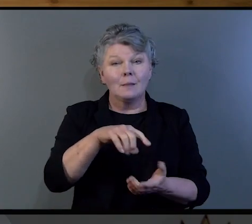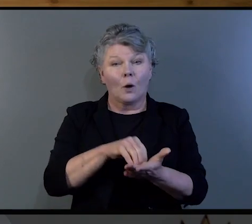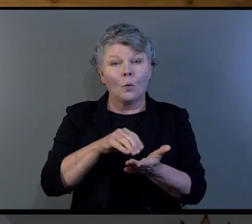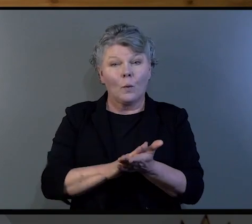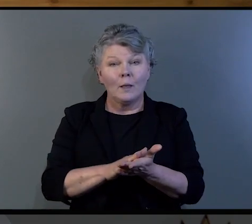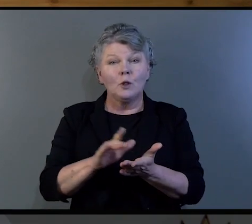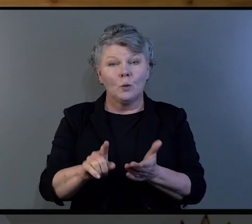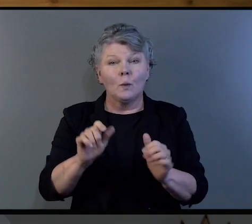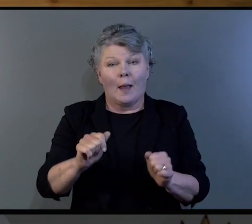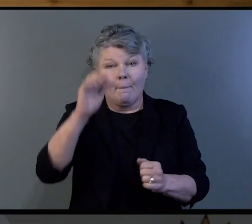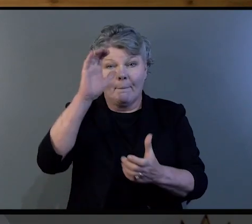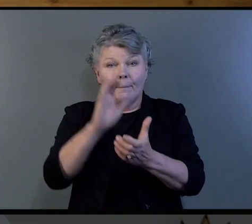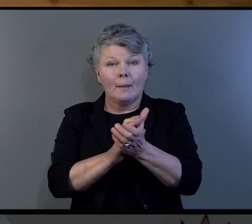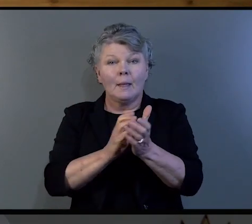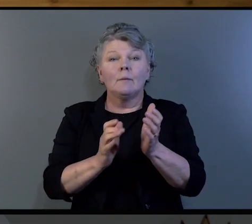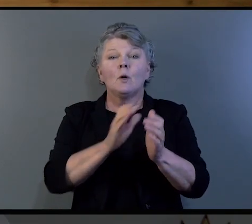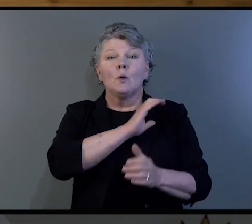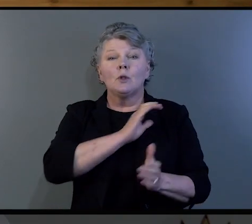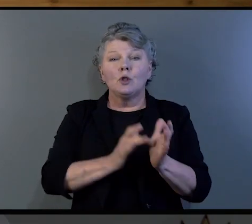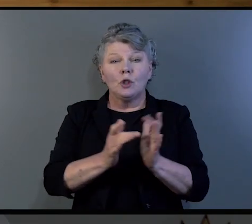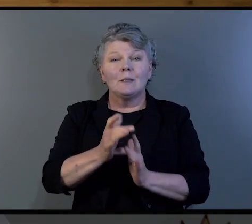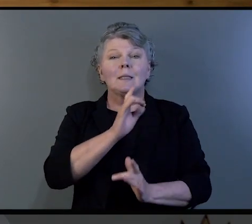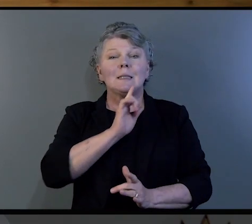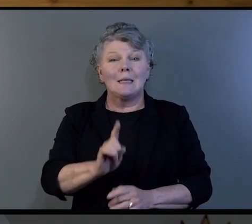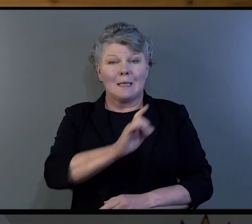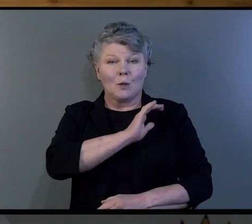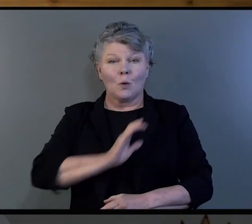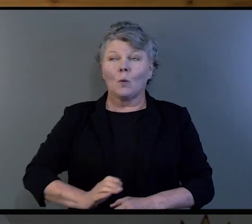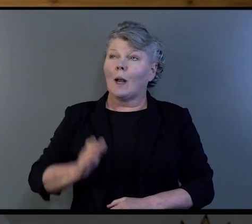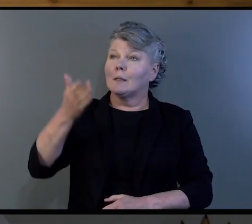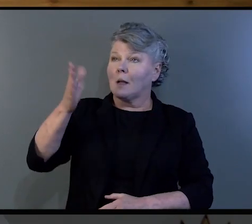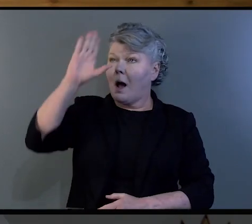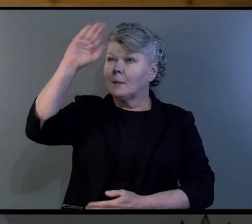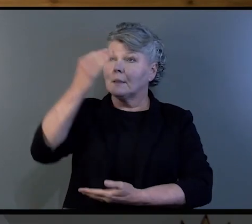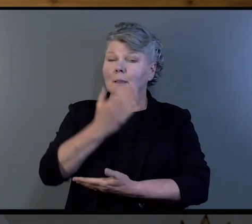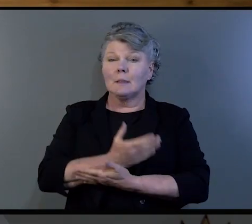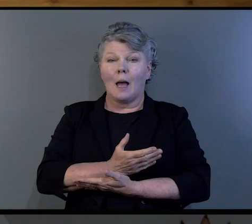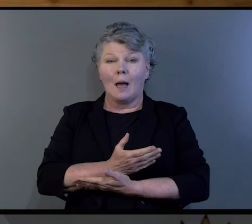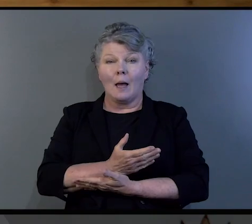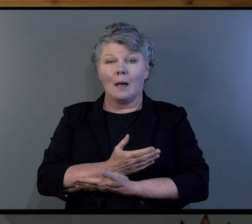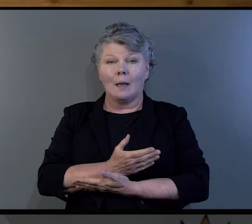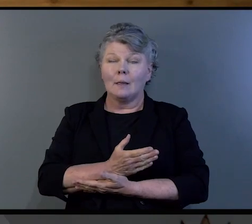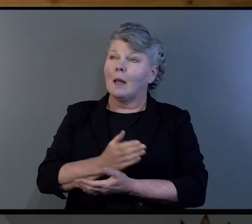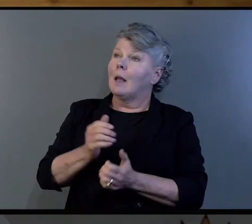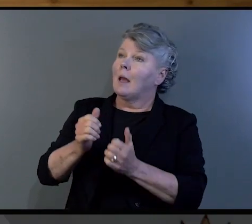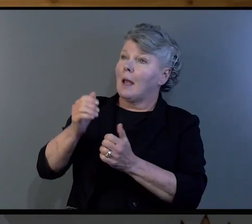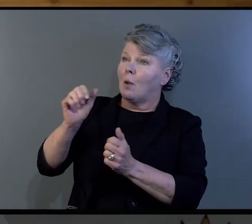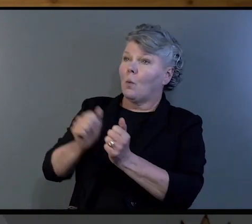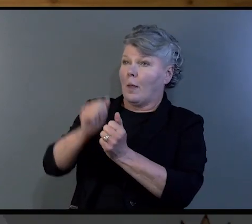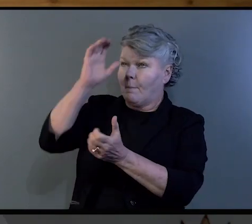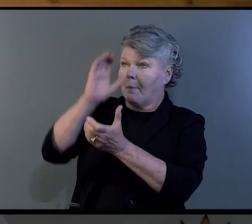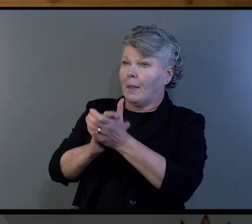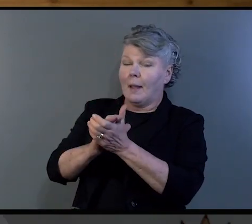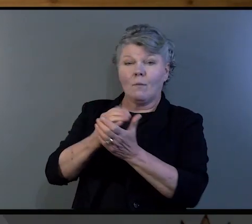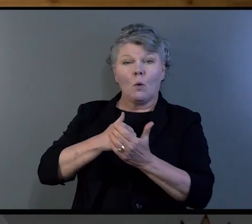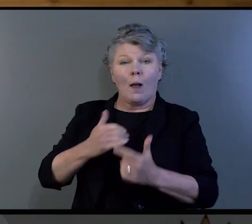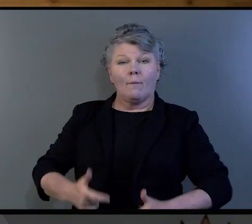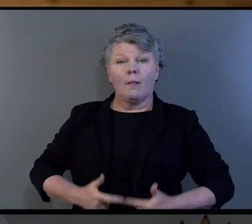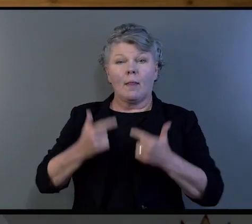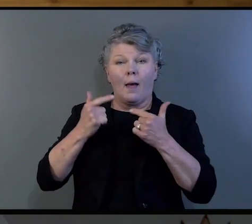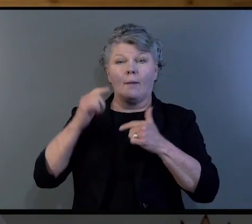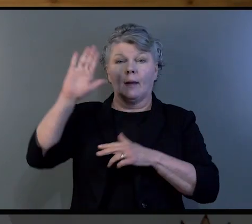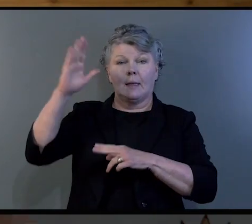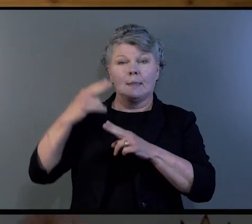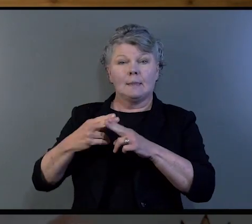are written so that you may believe that Jesus is the Christ, the Son of God, and that by believing you may have life in his